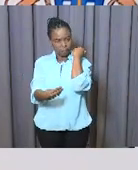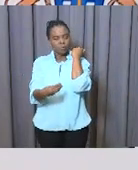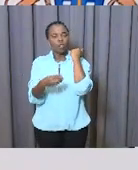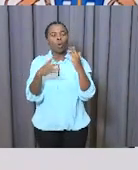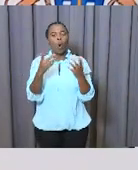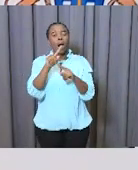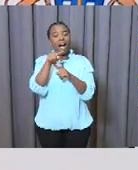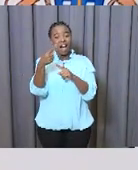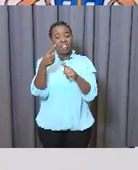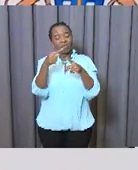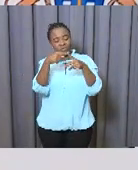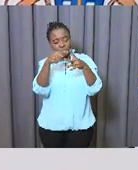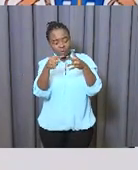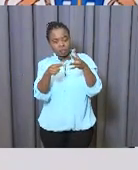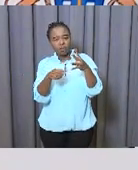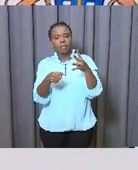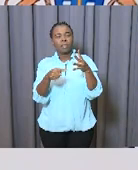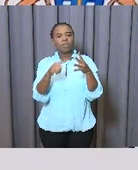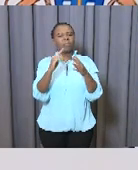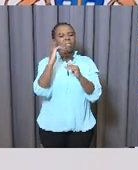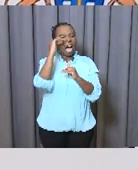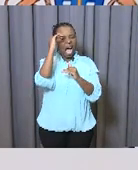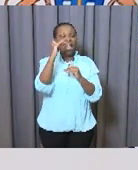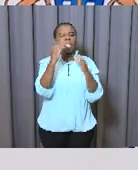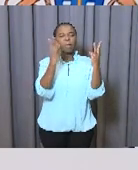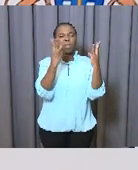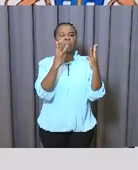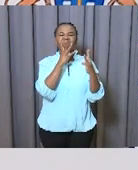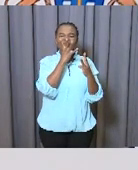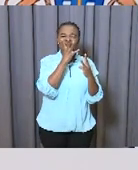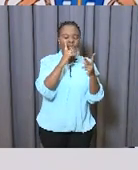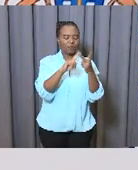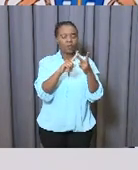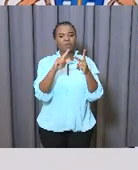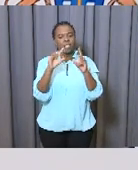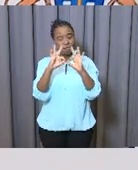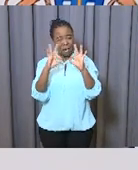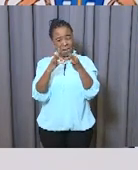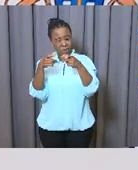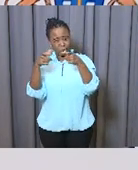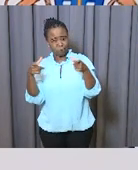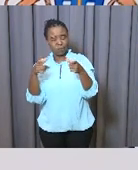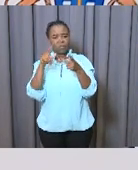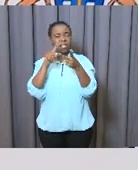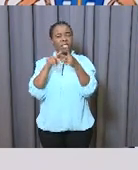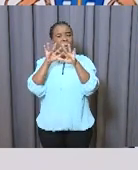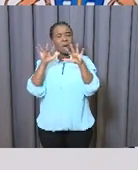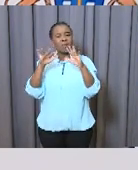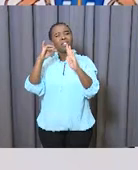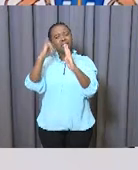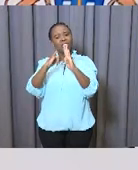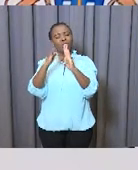other factors I was talking about high density settlements, large families, large number of people living together,